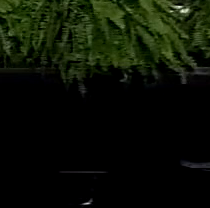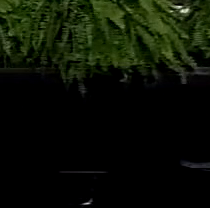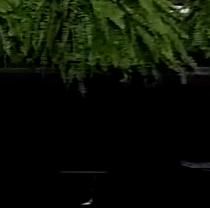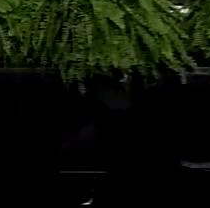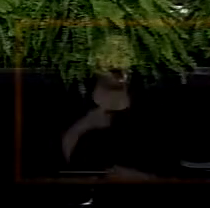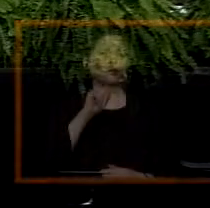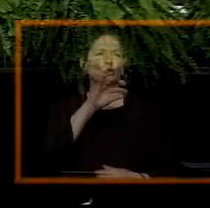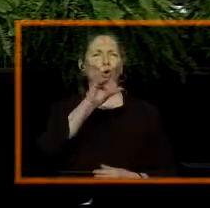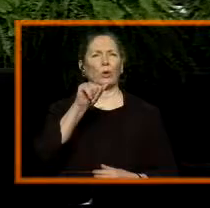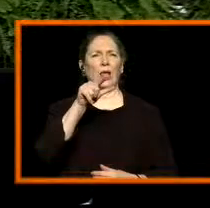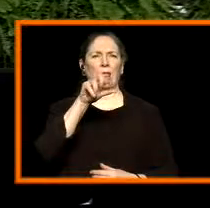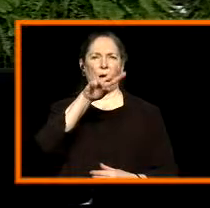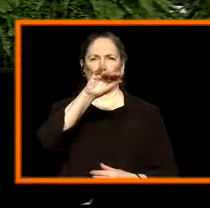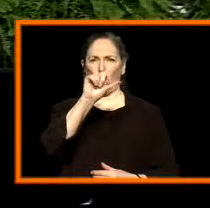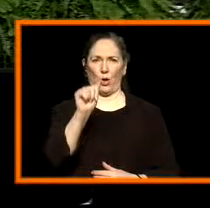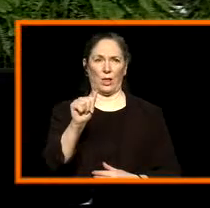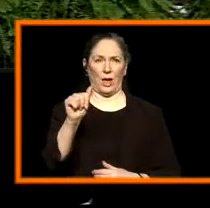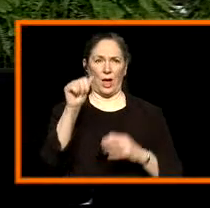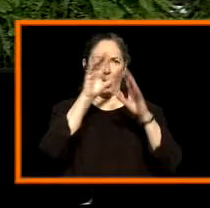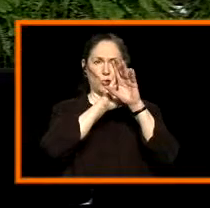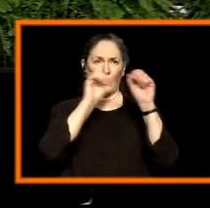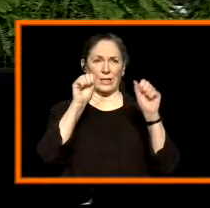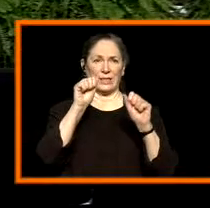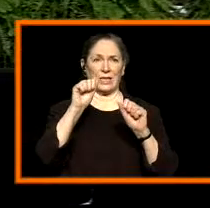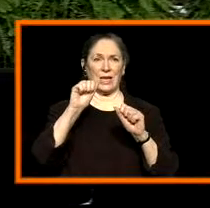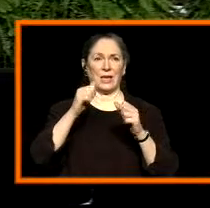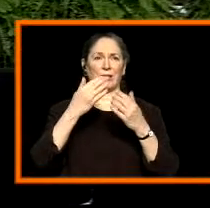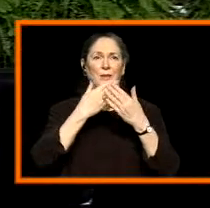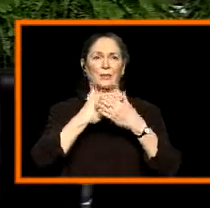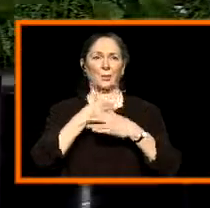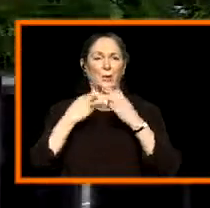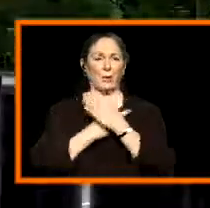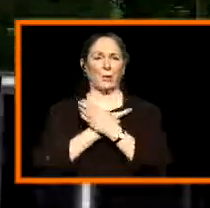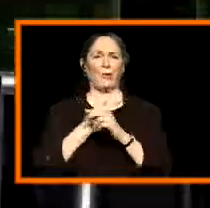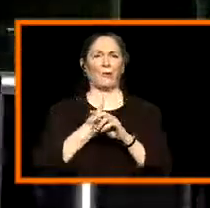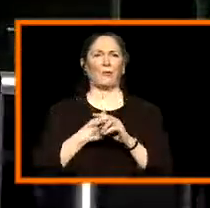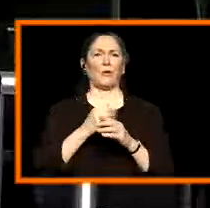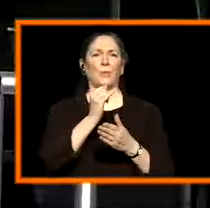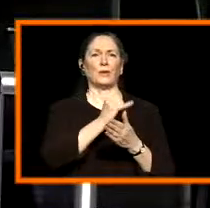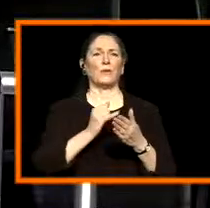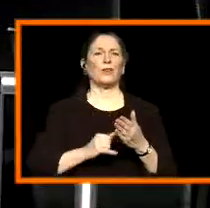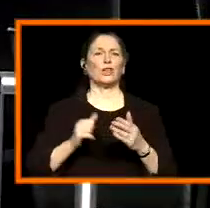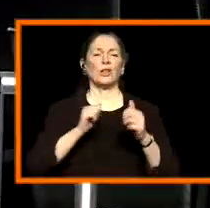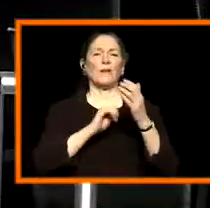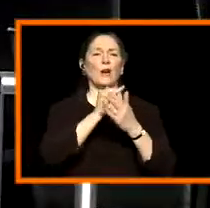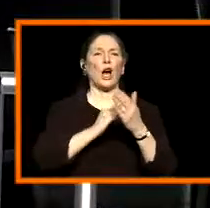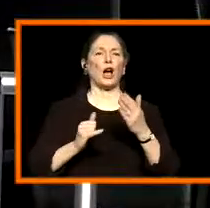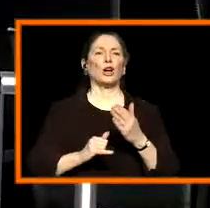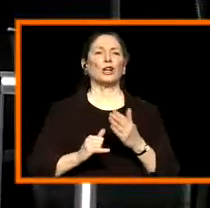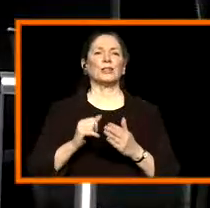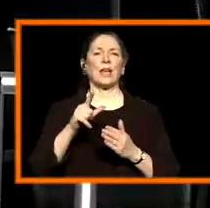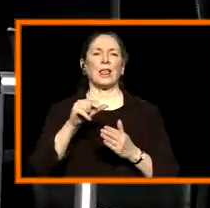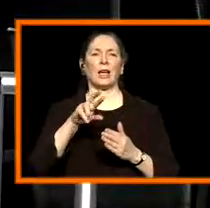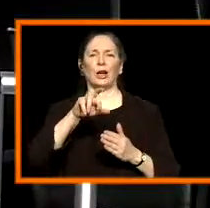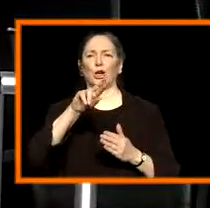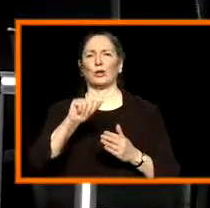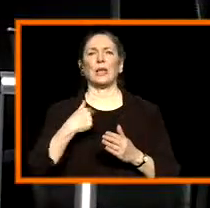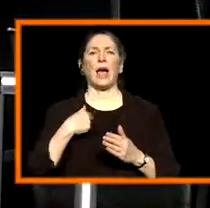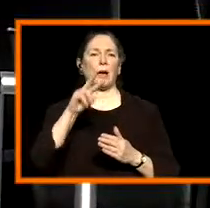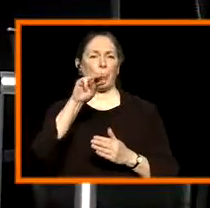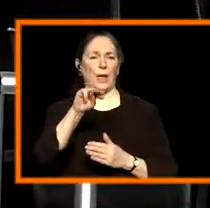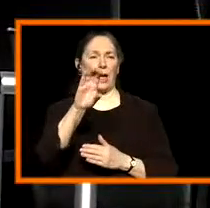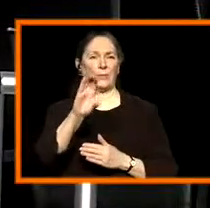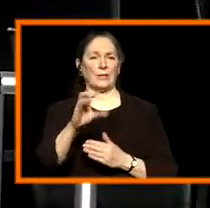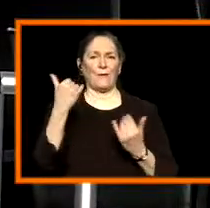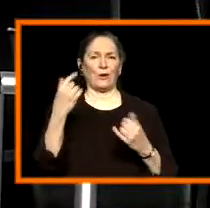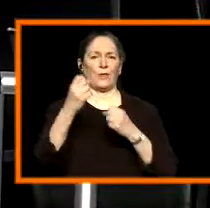I'm Tony Labriola, President Emeritus from the Division of Arts and Letters, and I will serve as the Master of